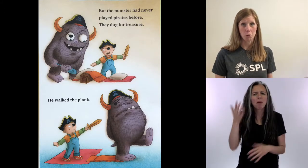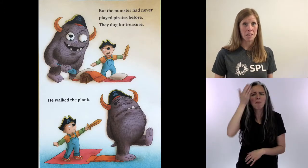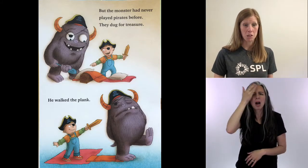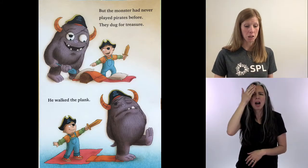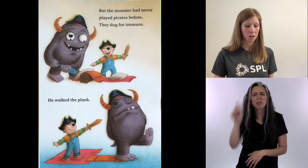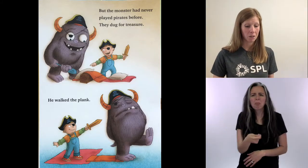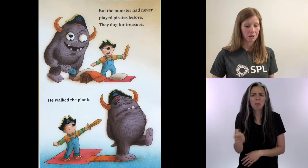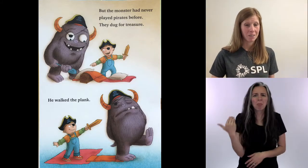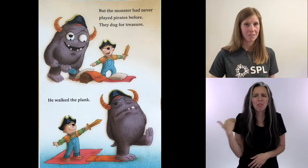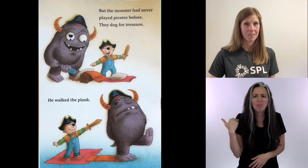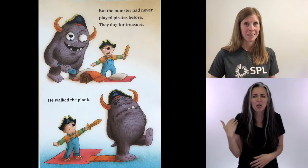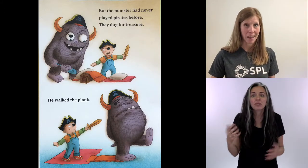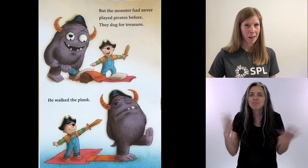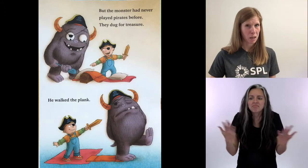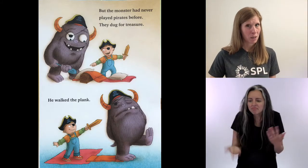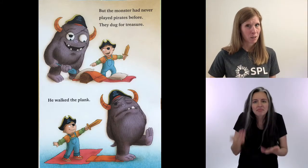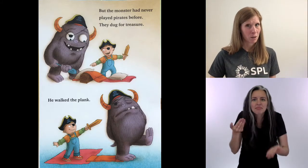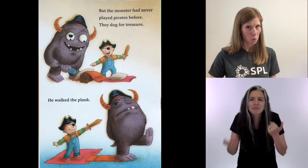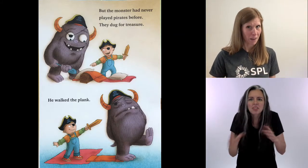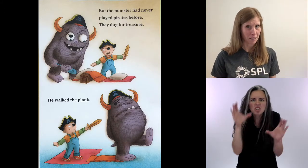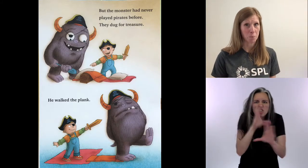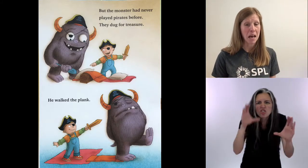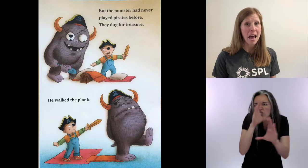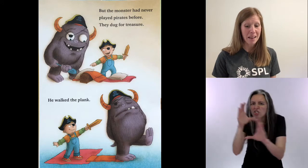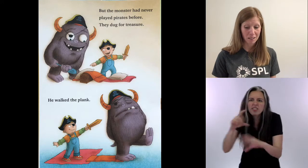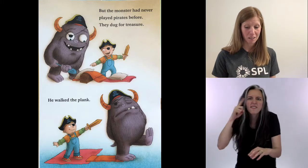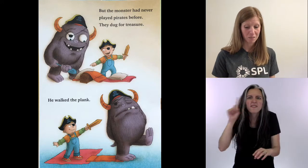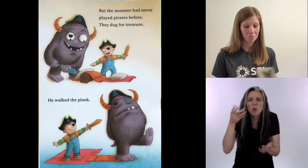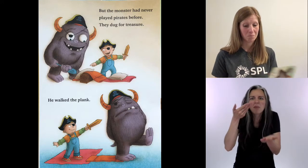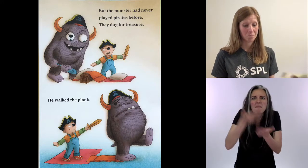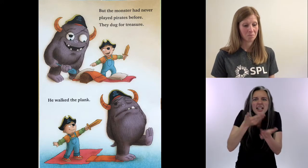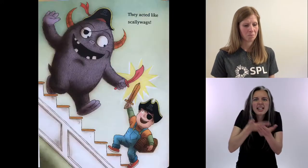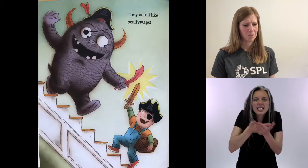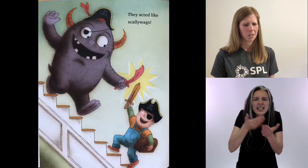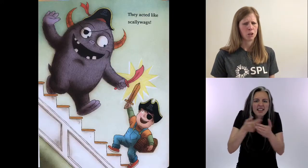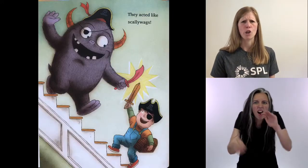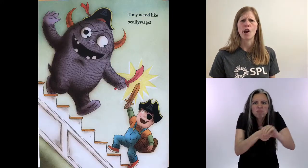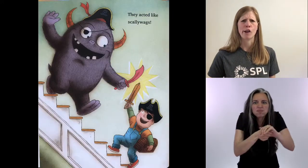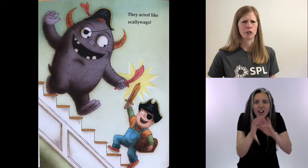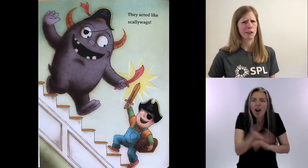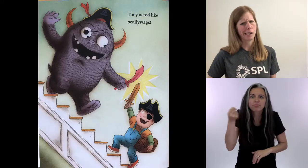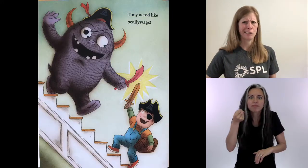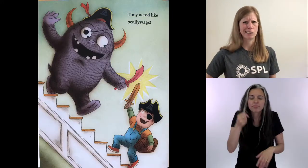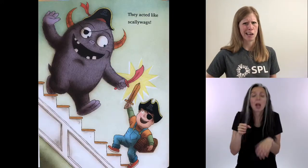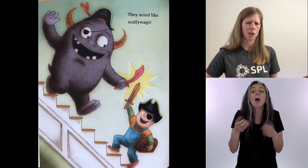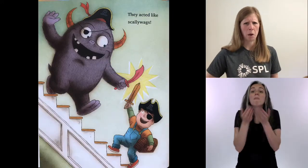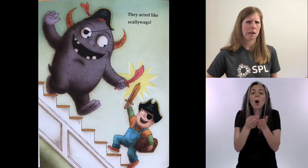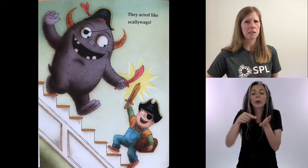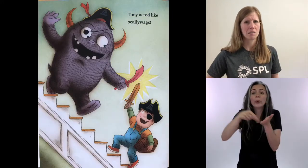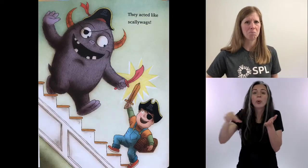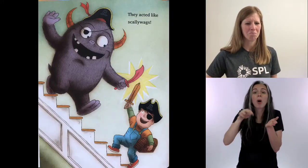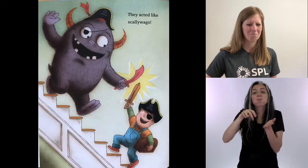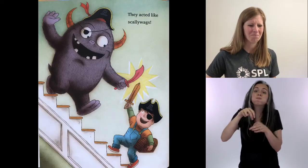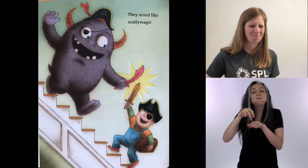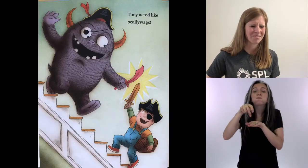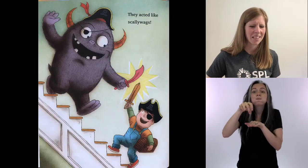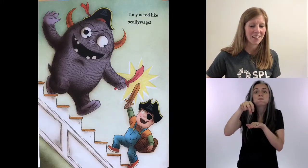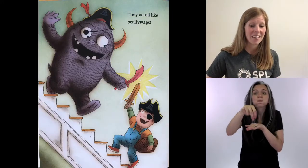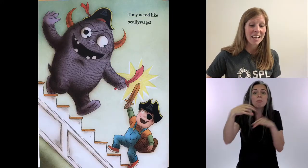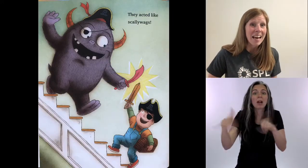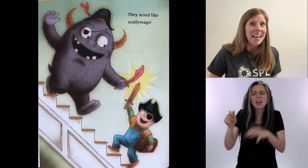for treasure. They walked the plank. They acted like scalawags.